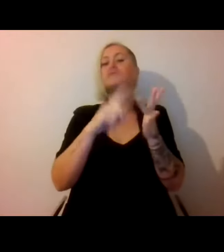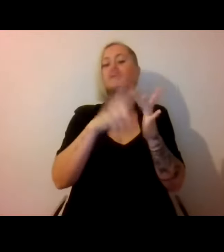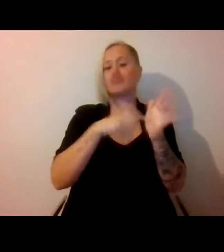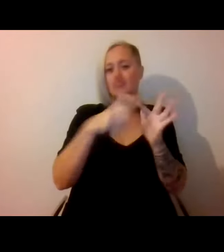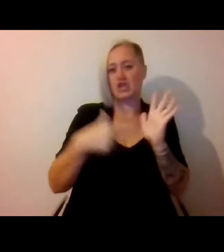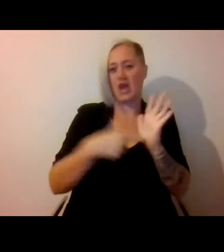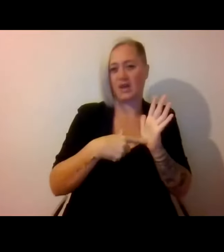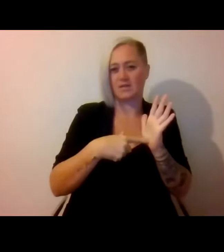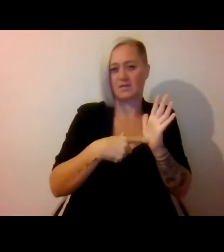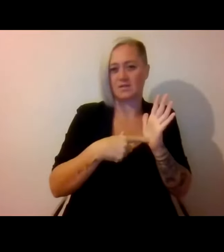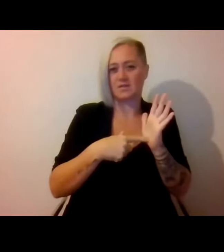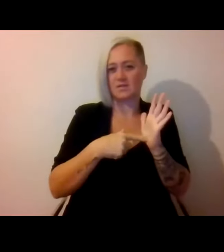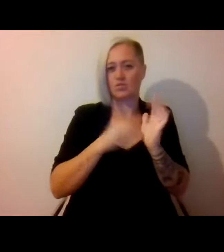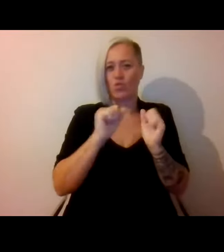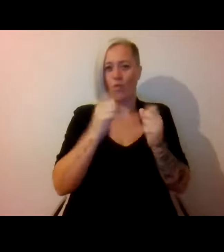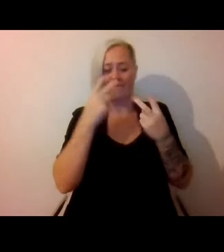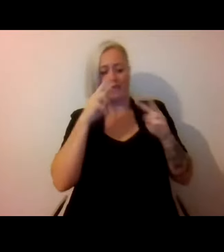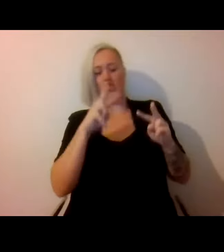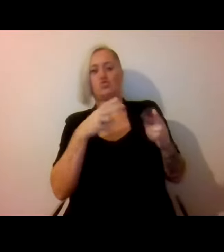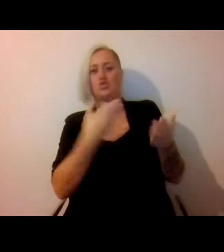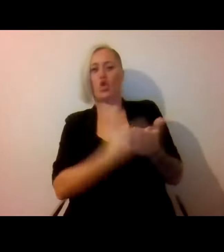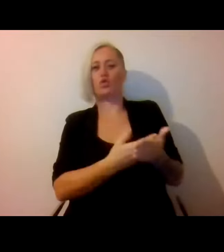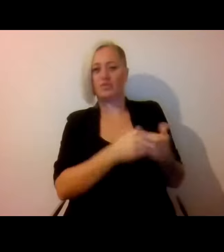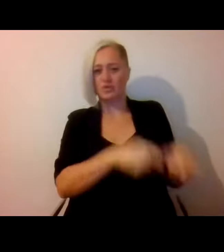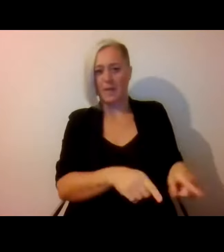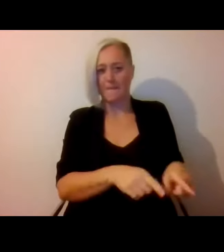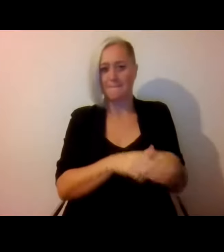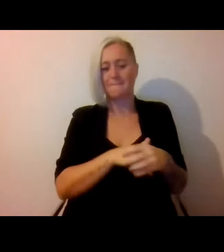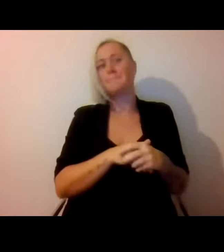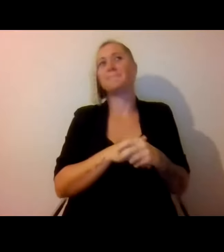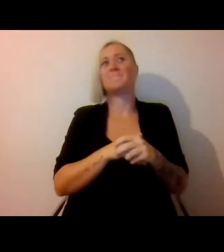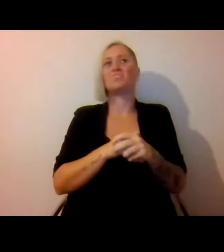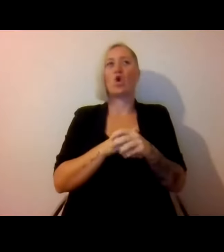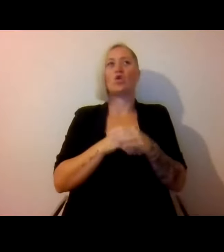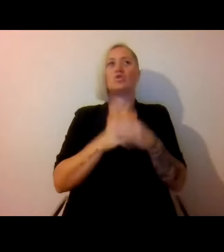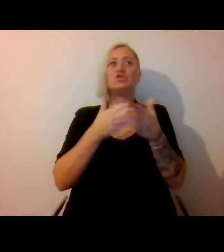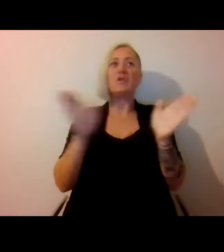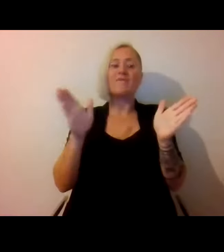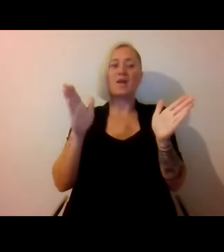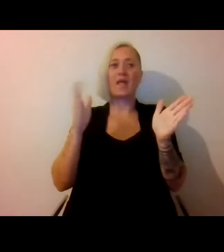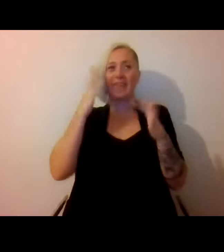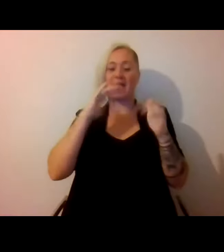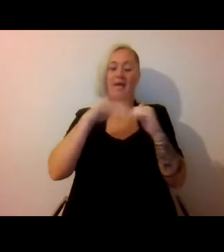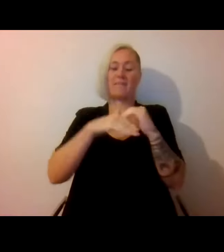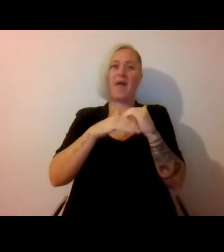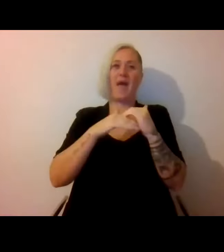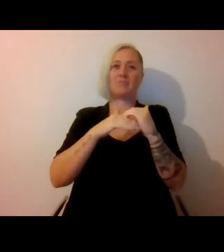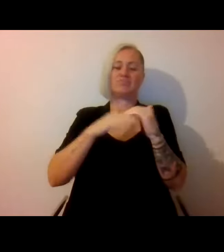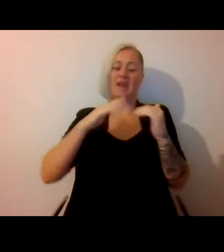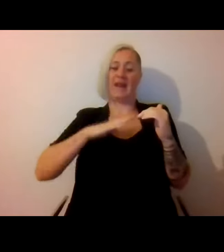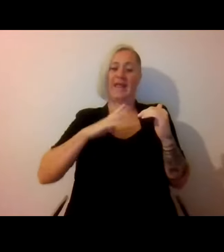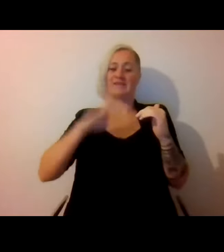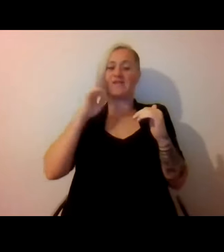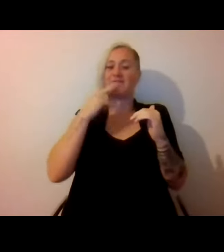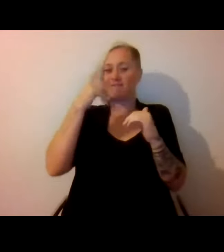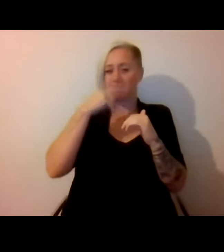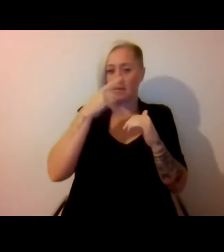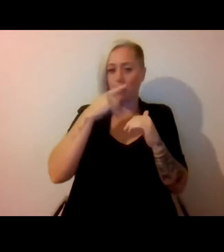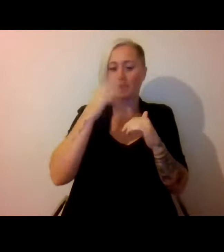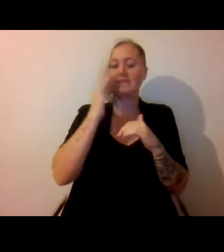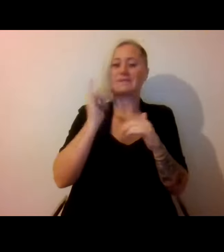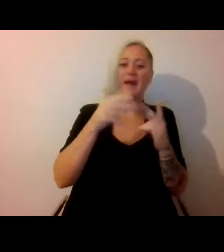And generally disregarding the needs of deaf people, whether intentionally or unintentionally,